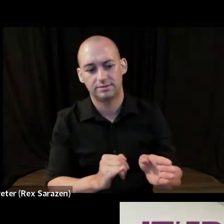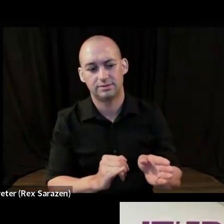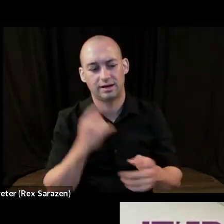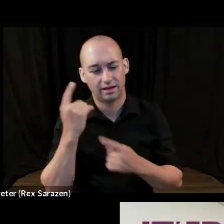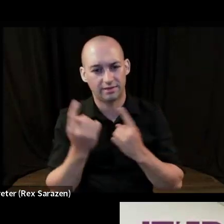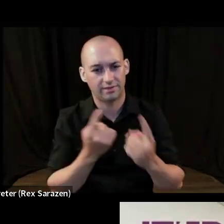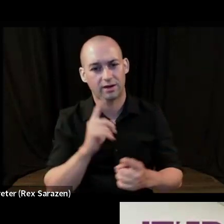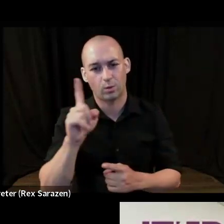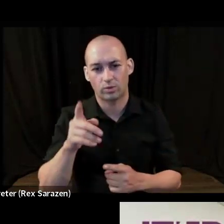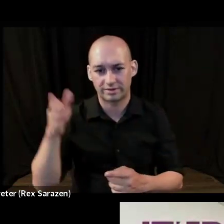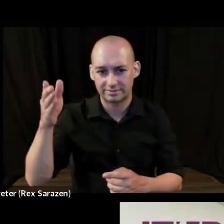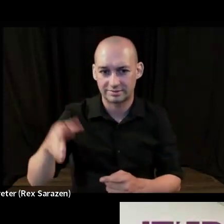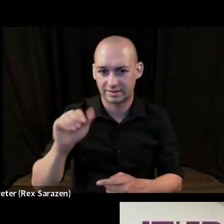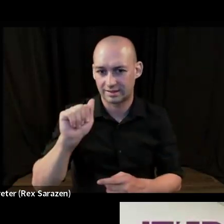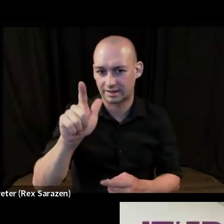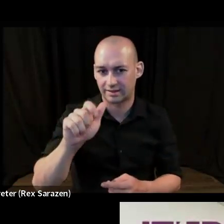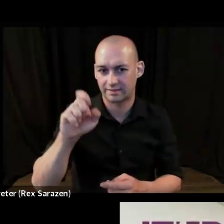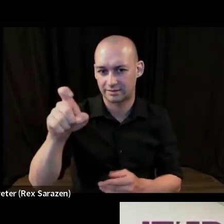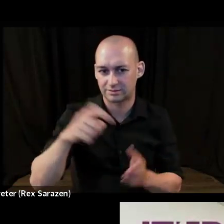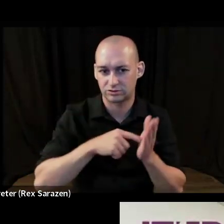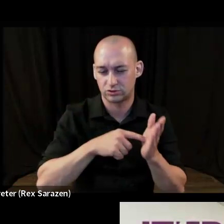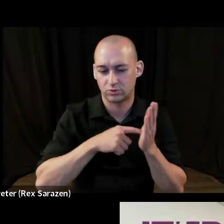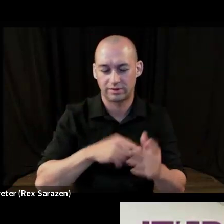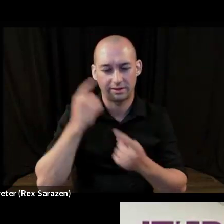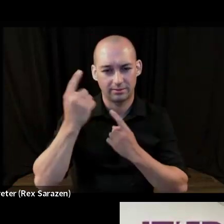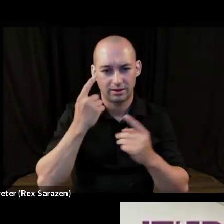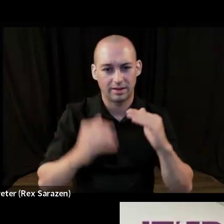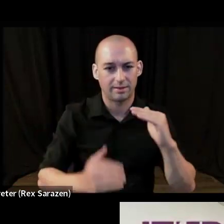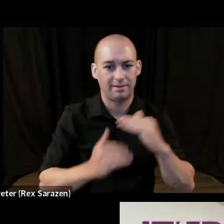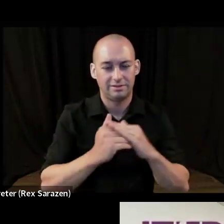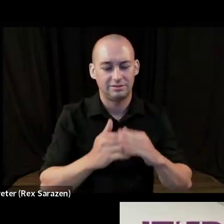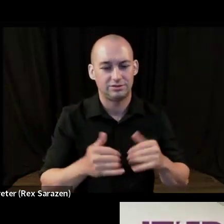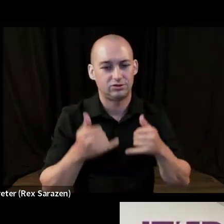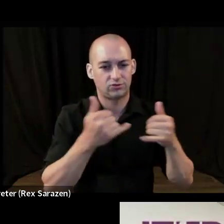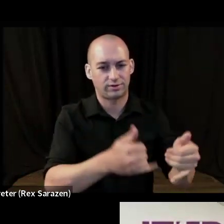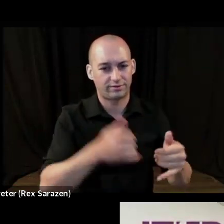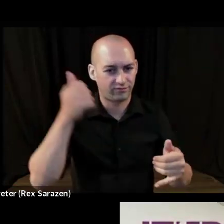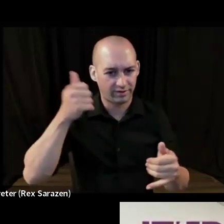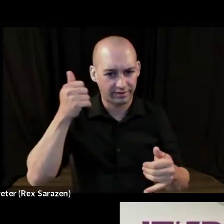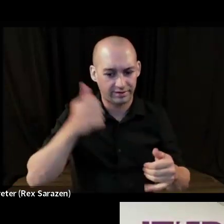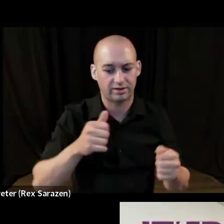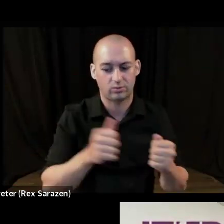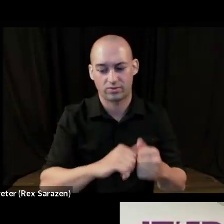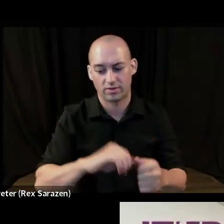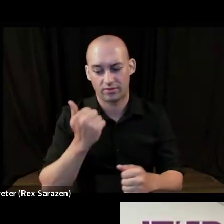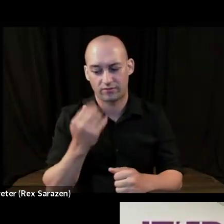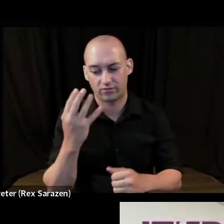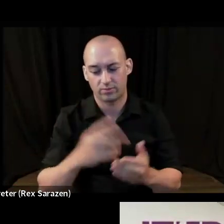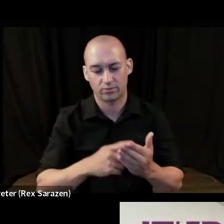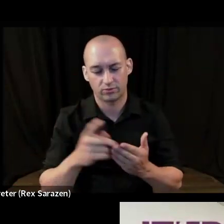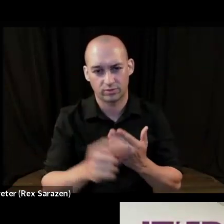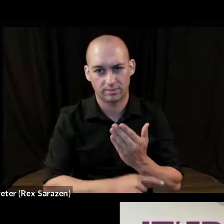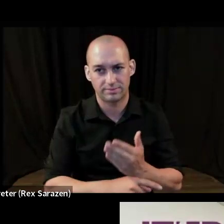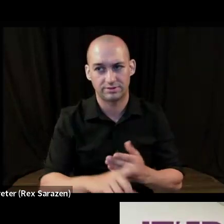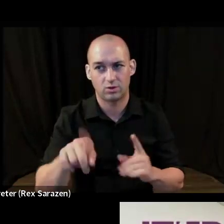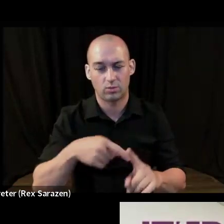one slide that Alex showed where we're considering capacity grant funding in the context of the other 4 programs. When we look